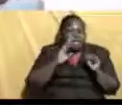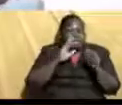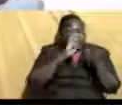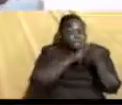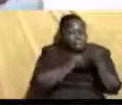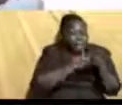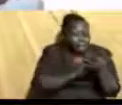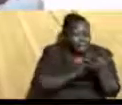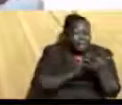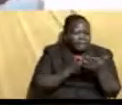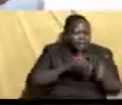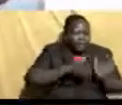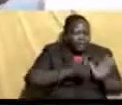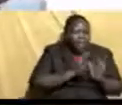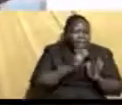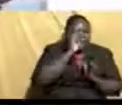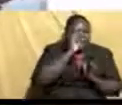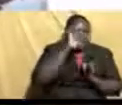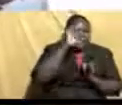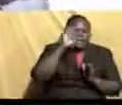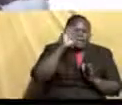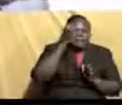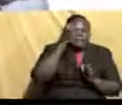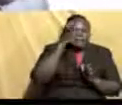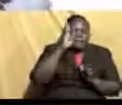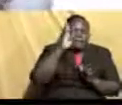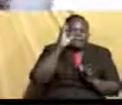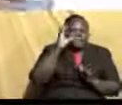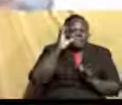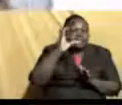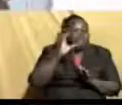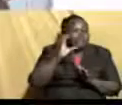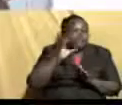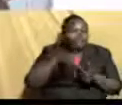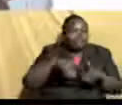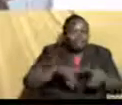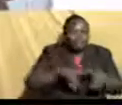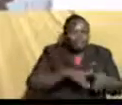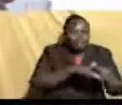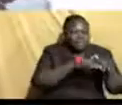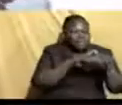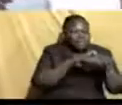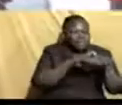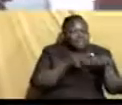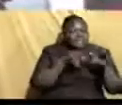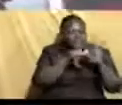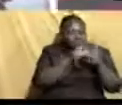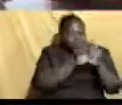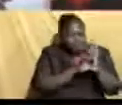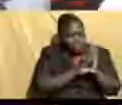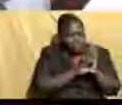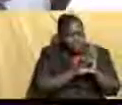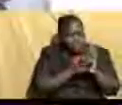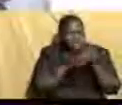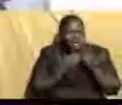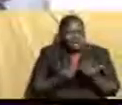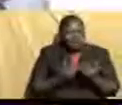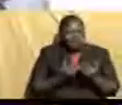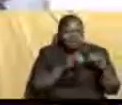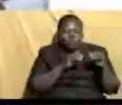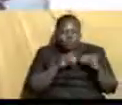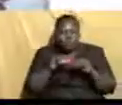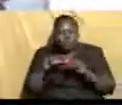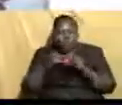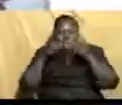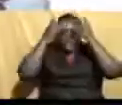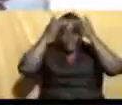way IBC was applying it in Biwott, it was unconstitutional. But if applied in another manner, it would be constitutional. And this takes me to the